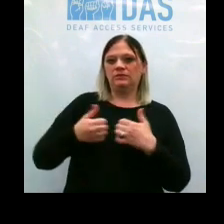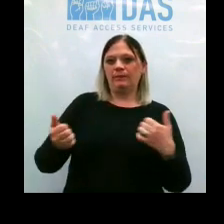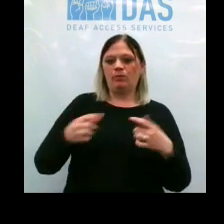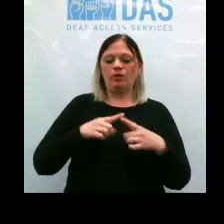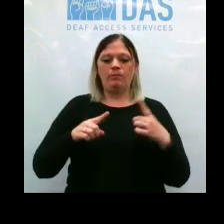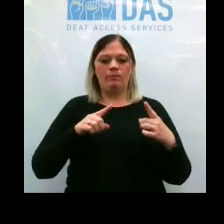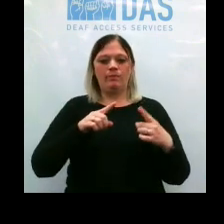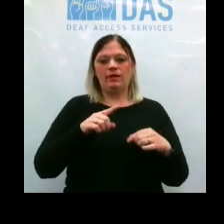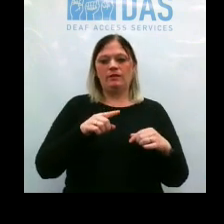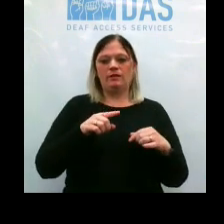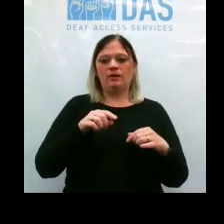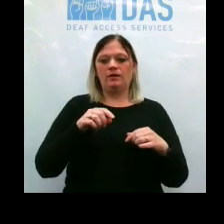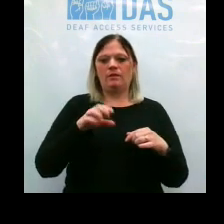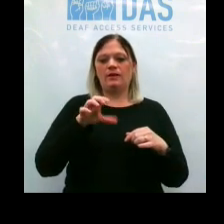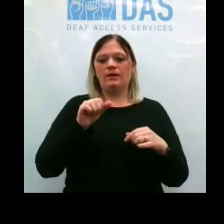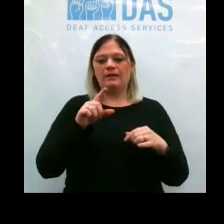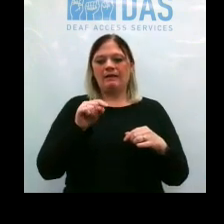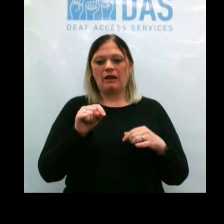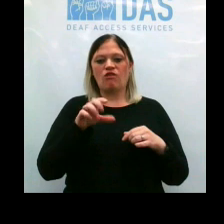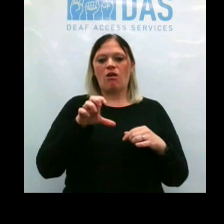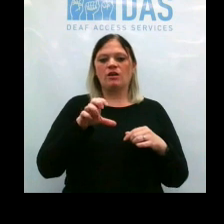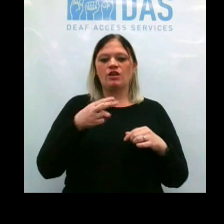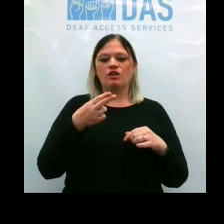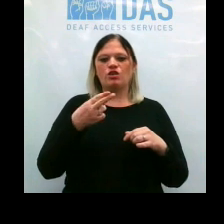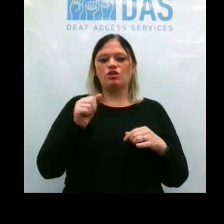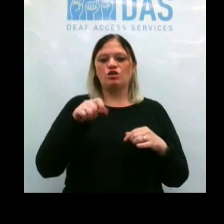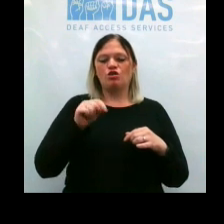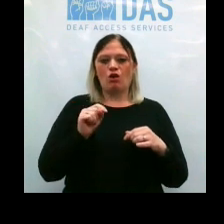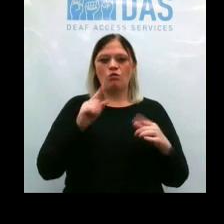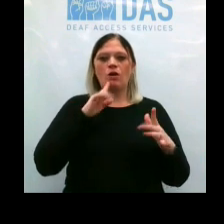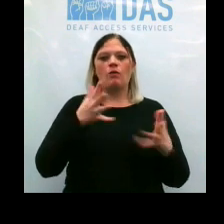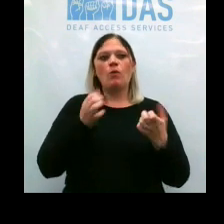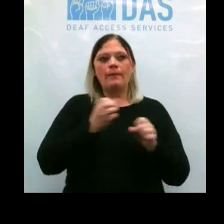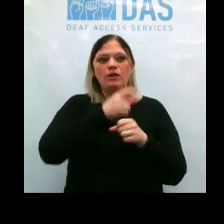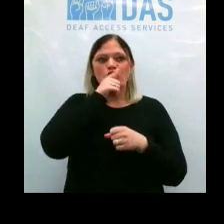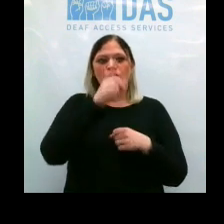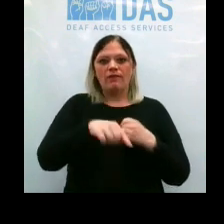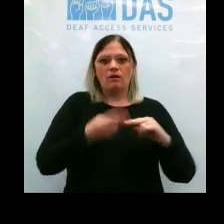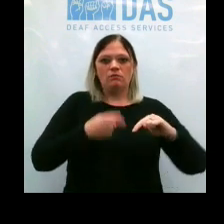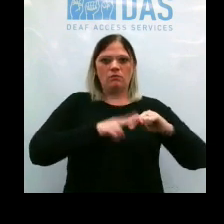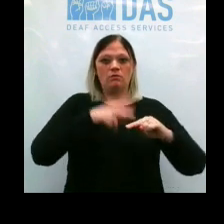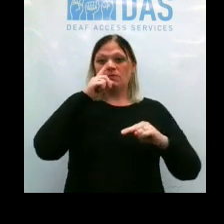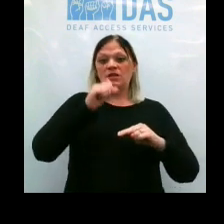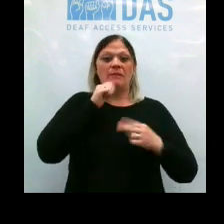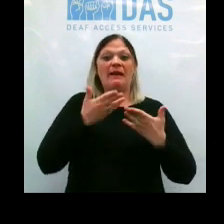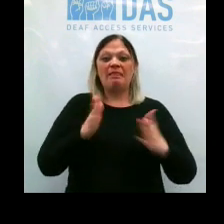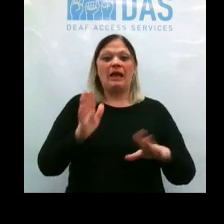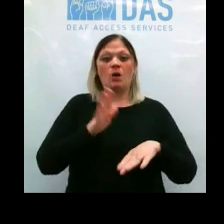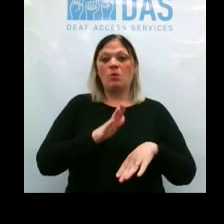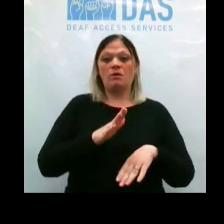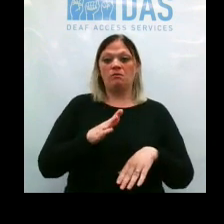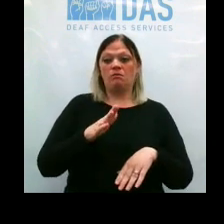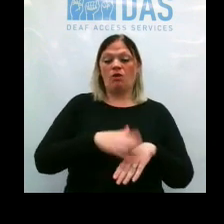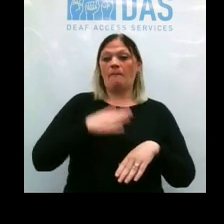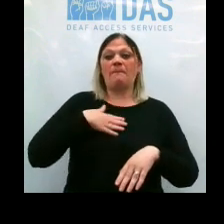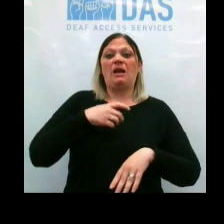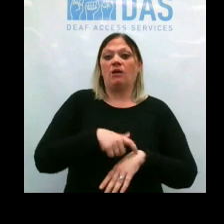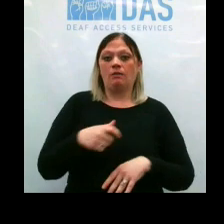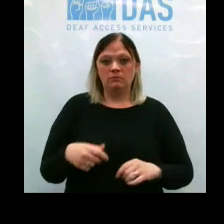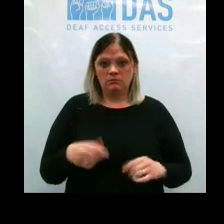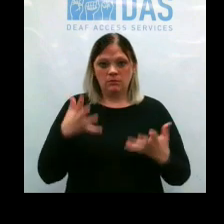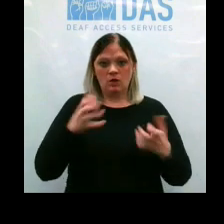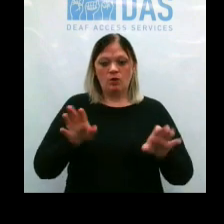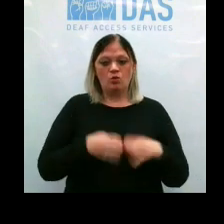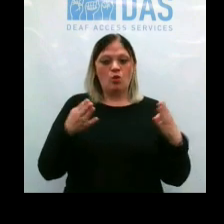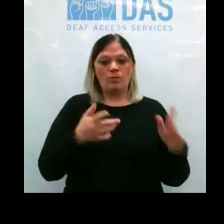talk to those leaders about what they're doing to ensure they're ramping up contact tracing, because I'm not going to allow it on my watch that we're unable to reopen as quickly as we can